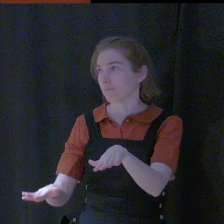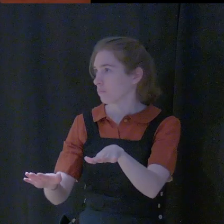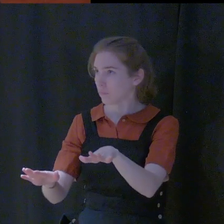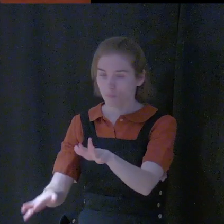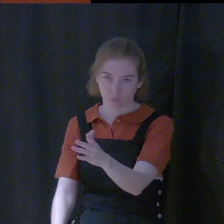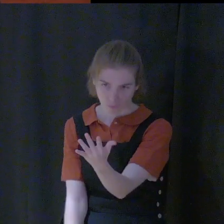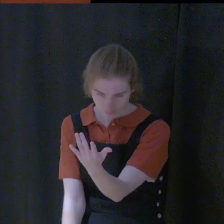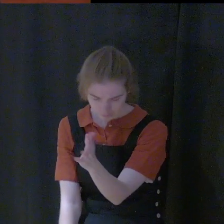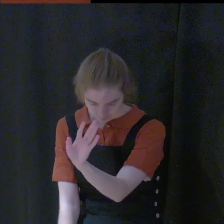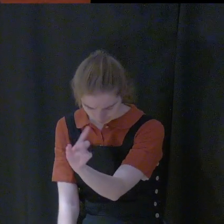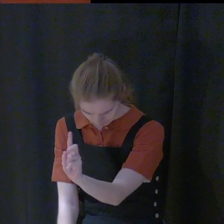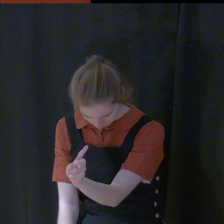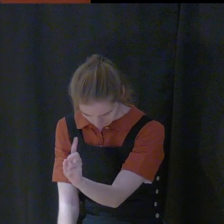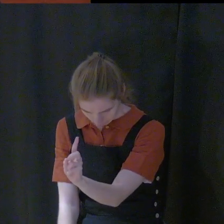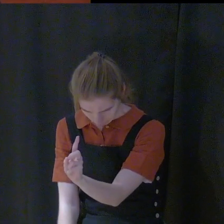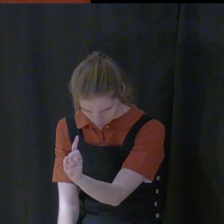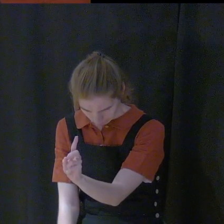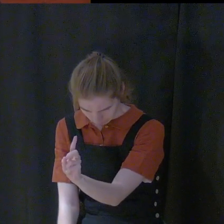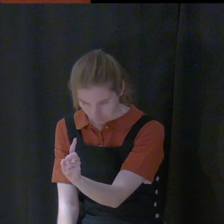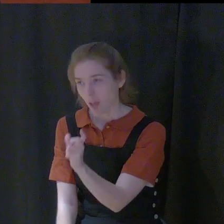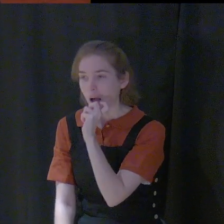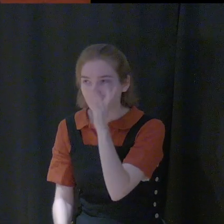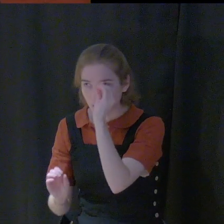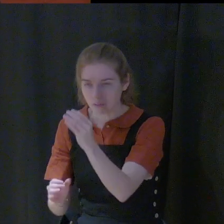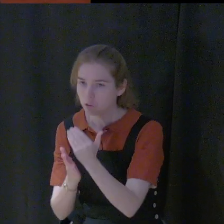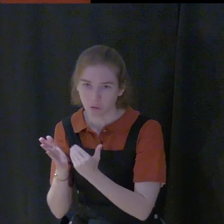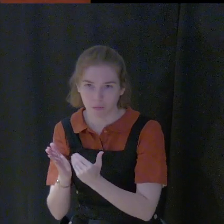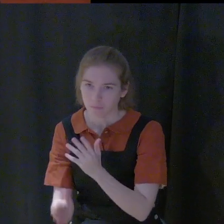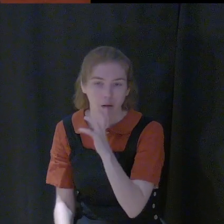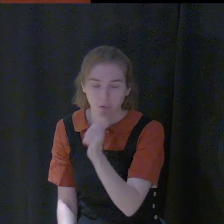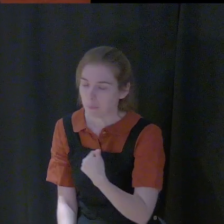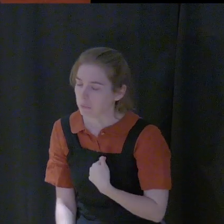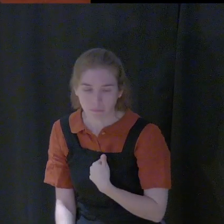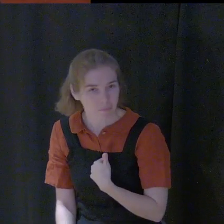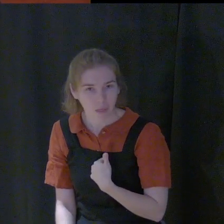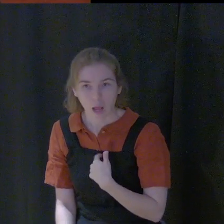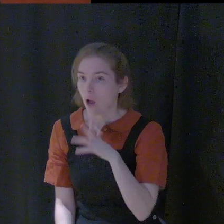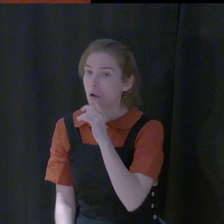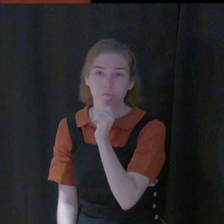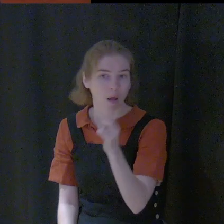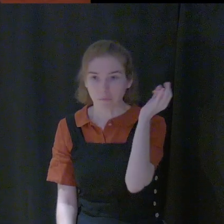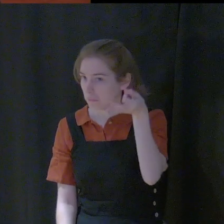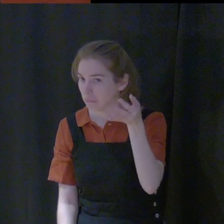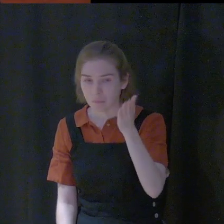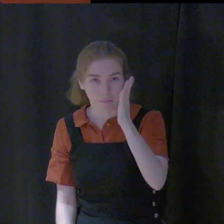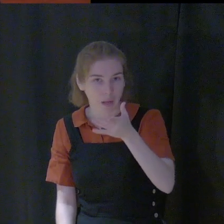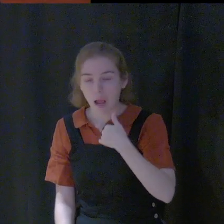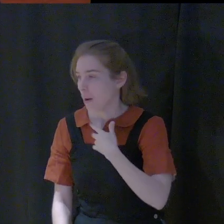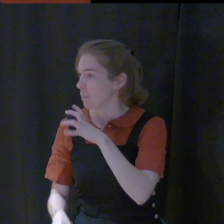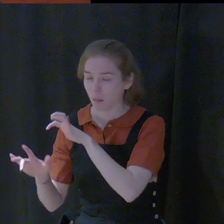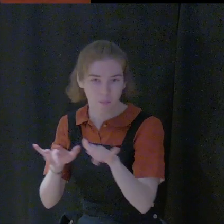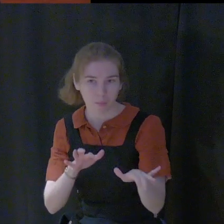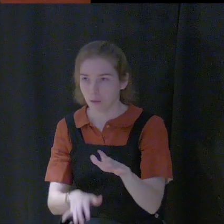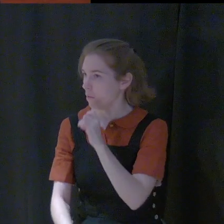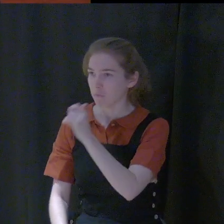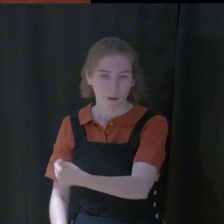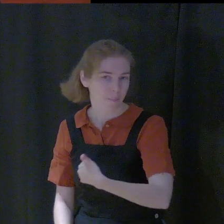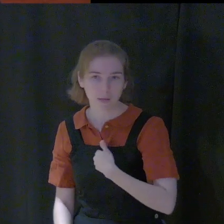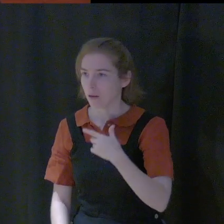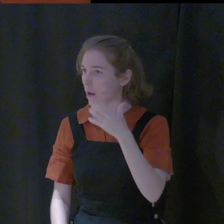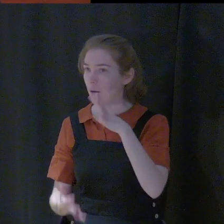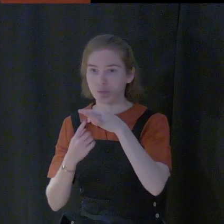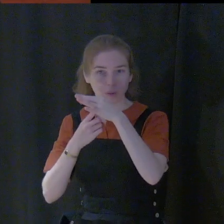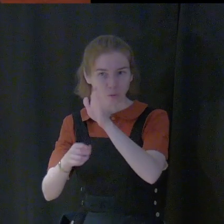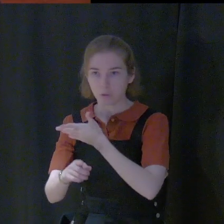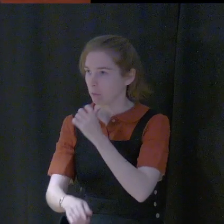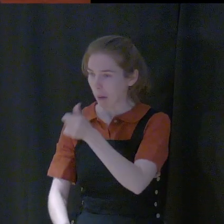wait a minute. I'm not going to teach a lesson. I'm not going to give a sermon. I'm not going to play the piano. I'm not going to give special